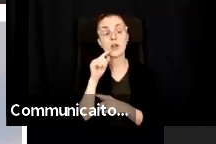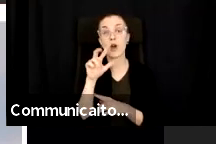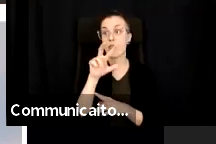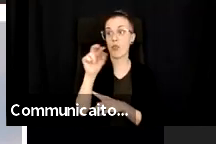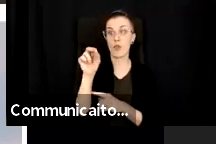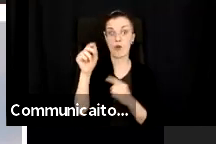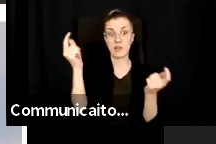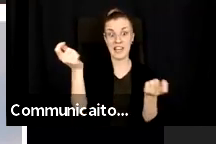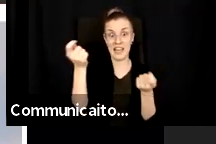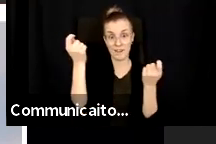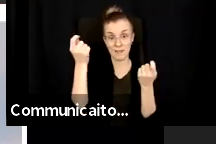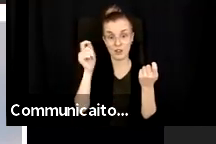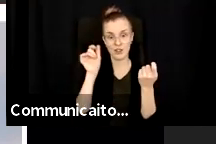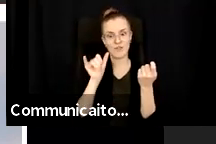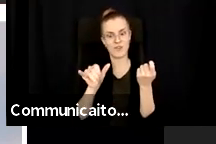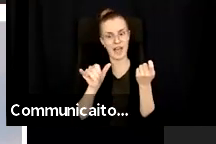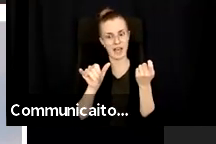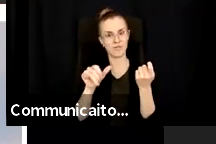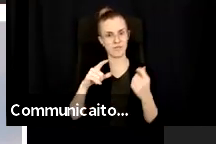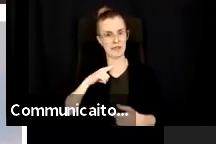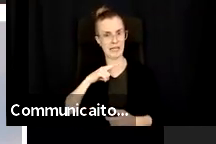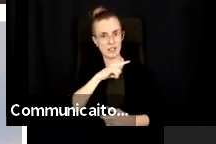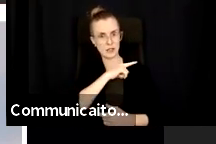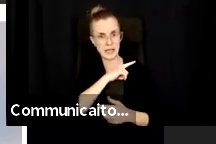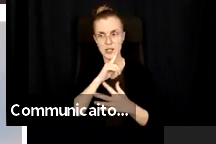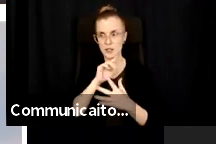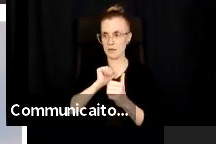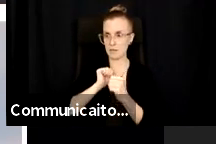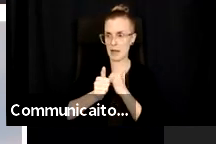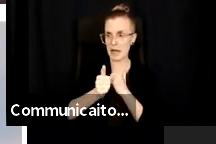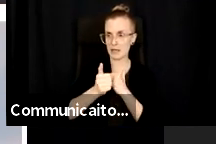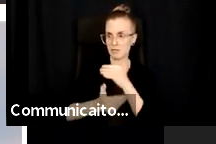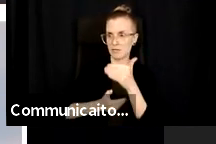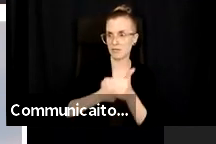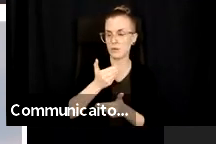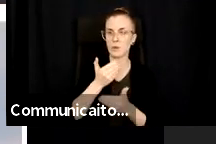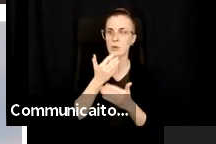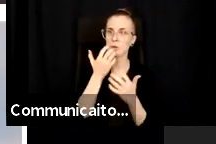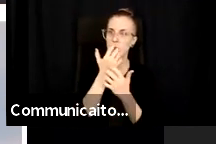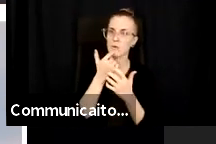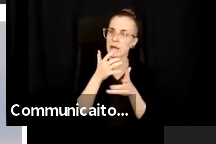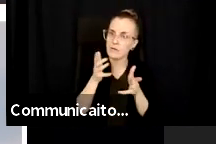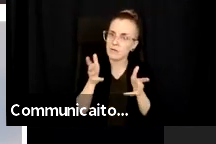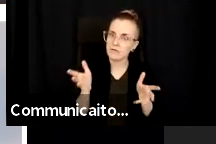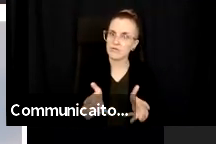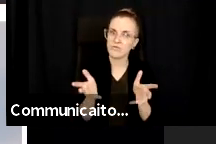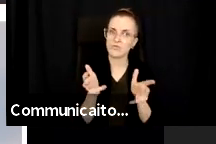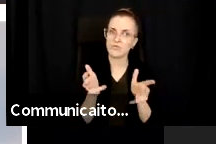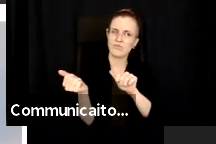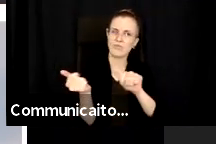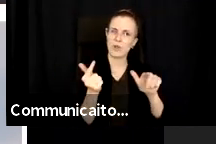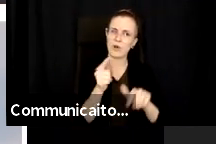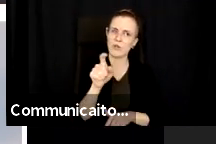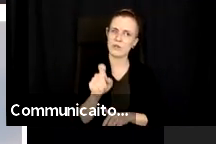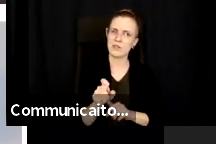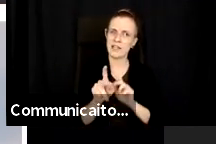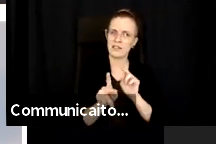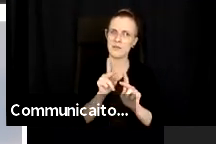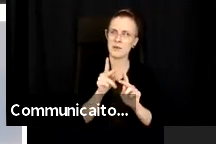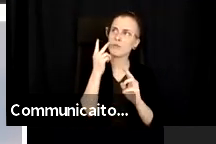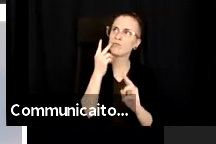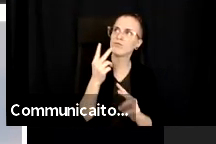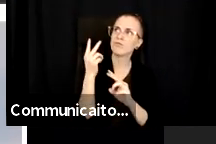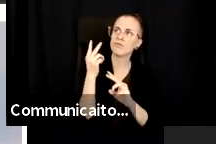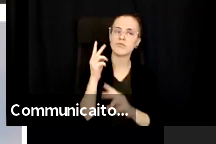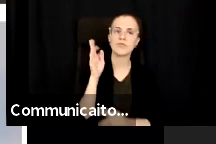passage of this landmark legislation, I encourage all Texans to reflect on our past achievements, as well